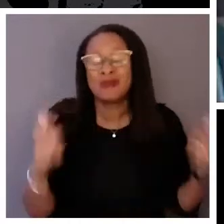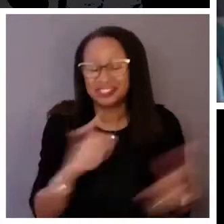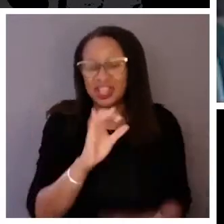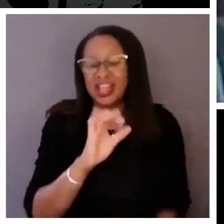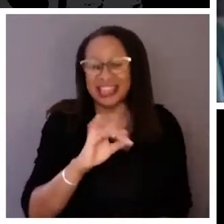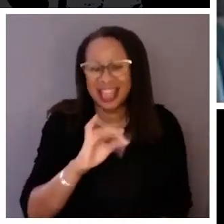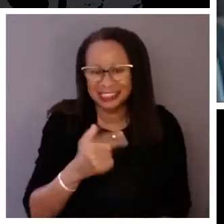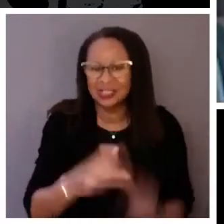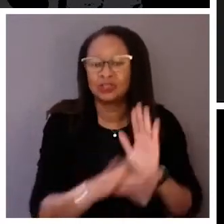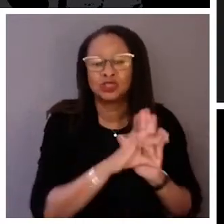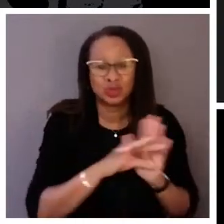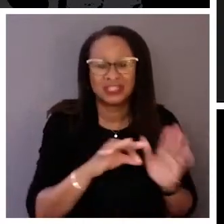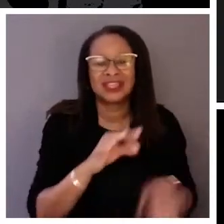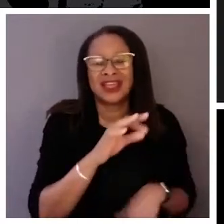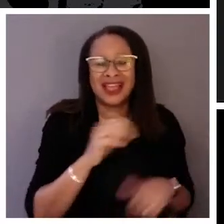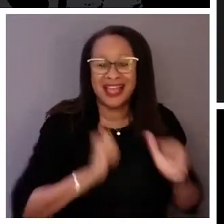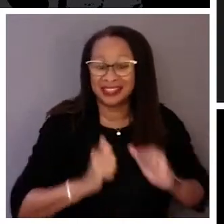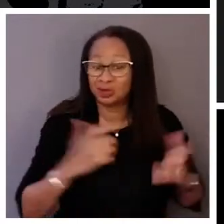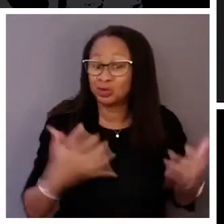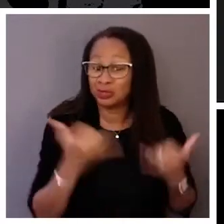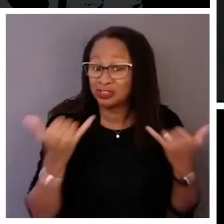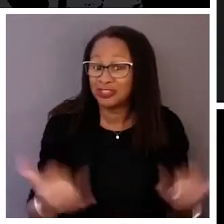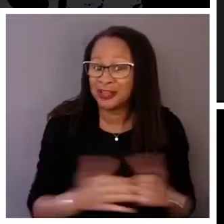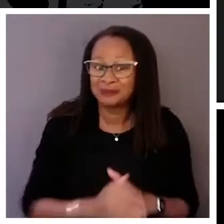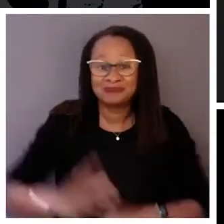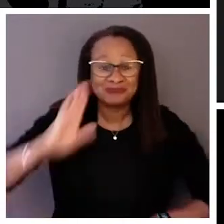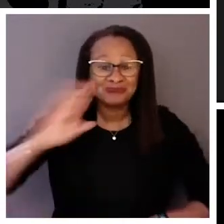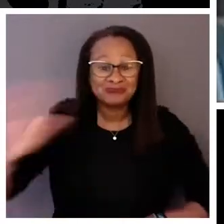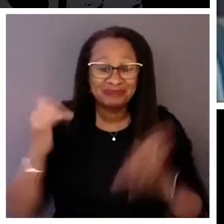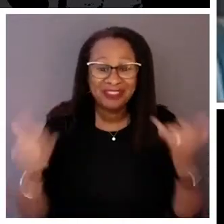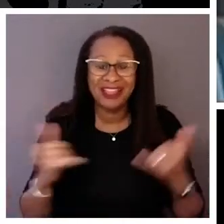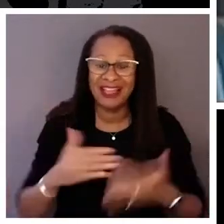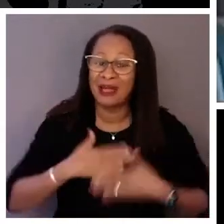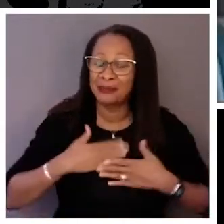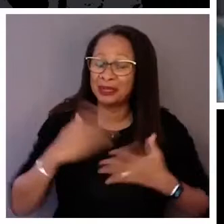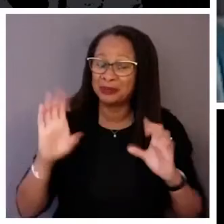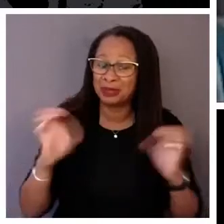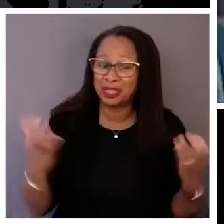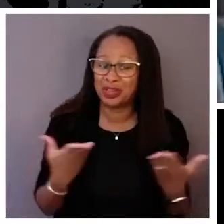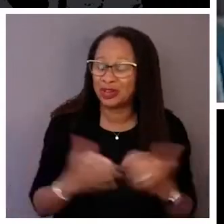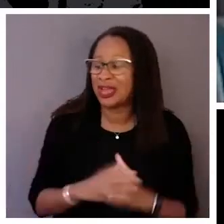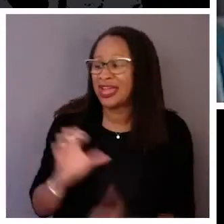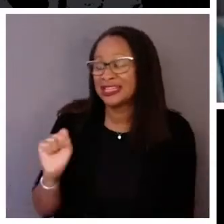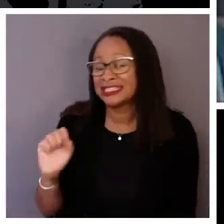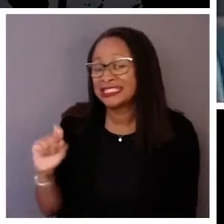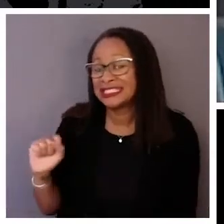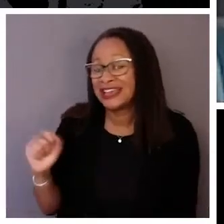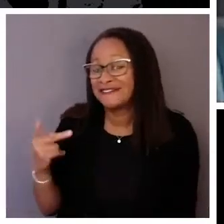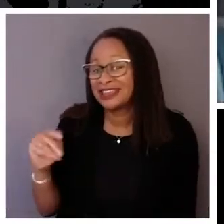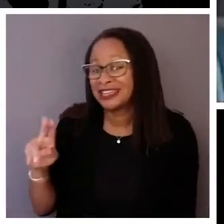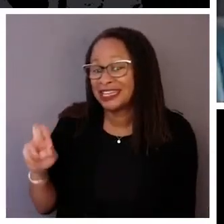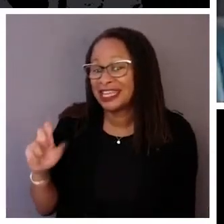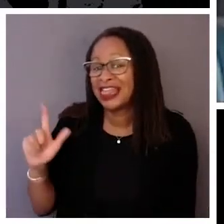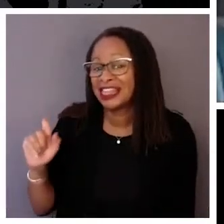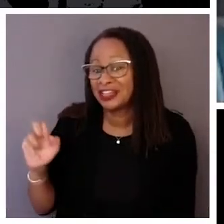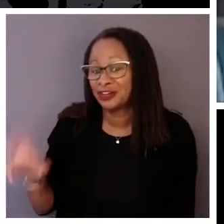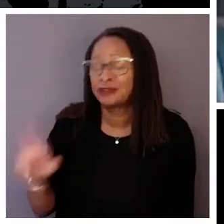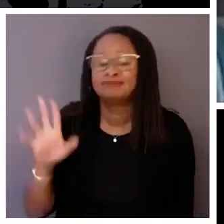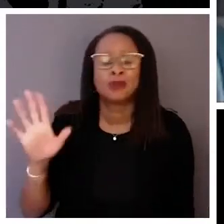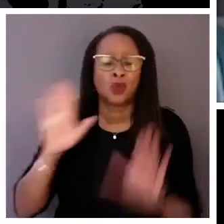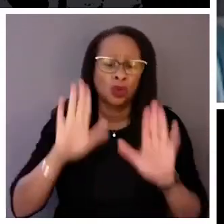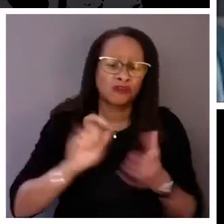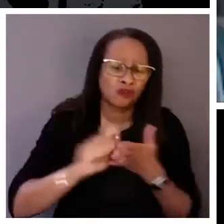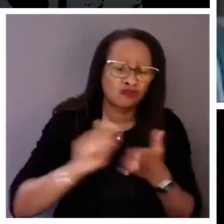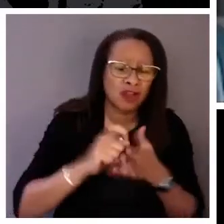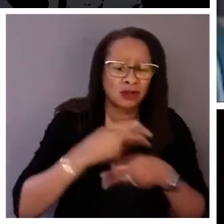Say hi to everybody. Hi, everybody. Happy to be here. Stefanie Leder, who's cousin and wonderful writer. She's a